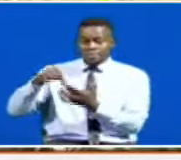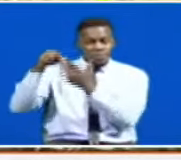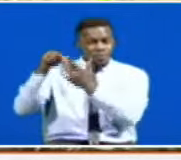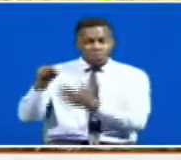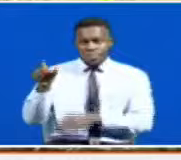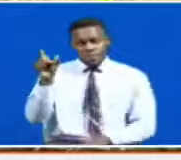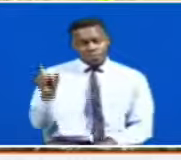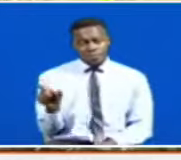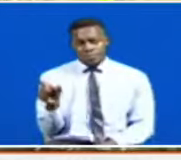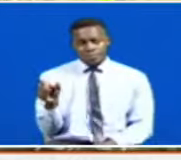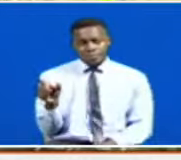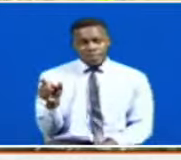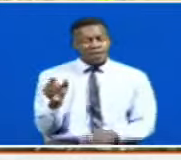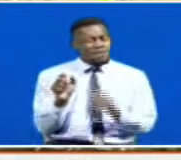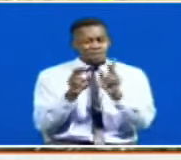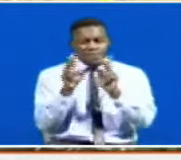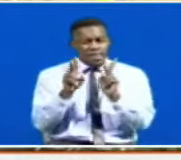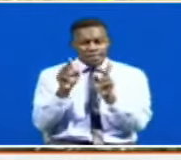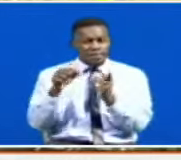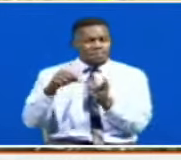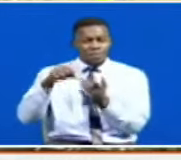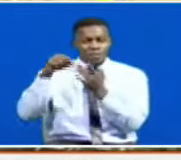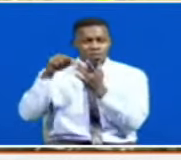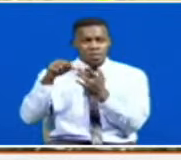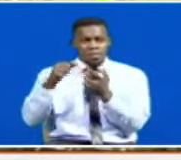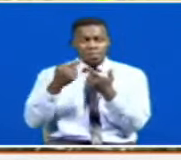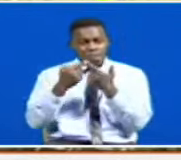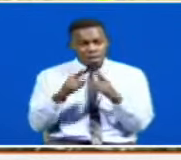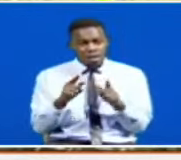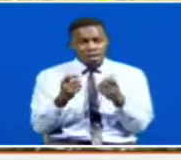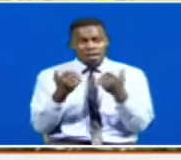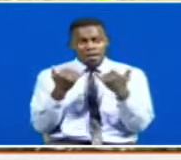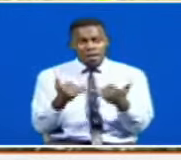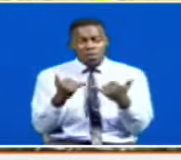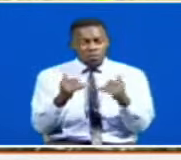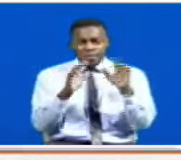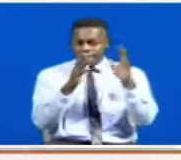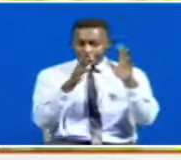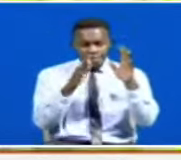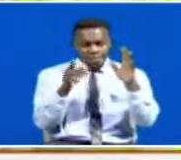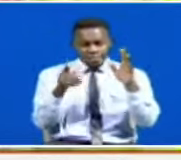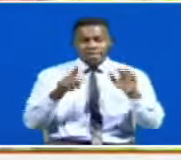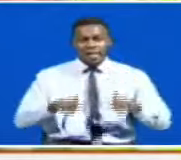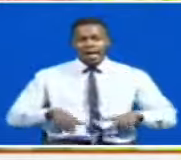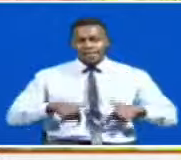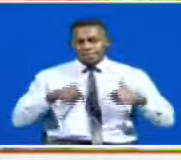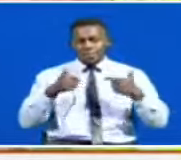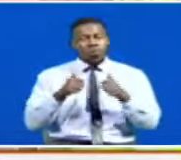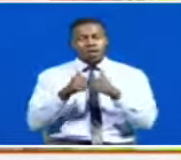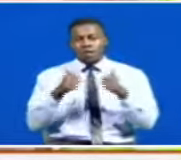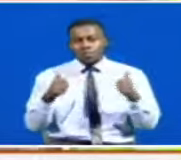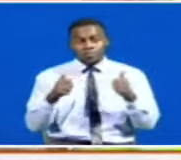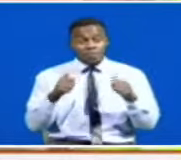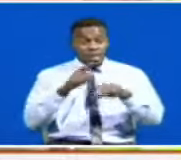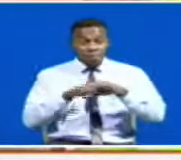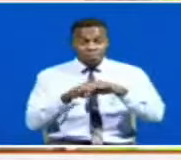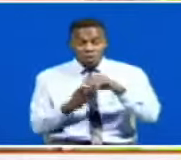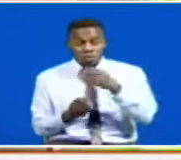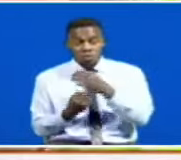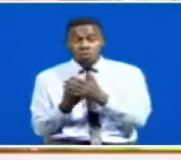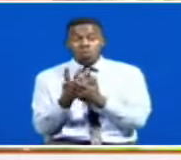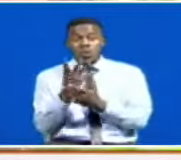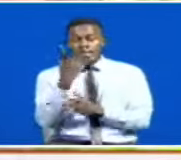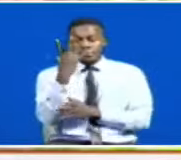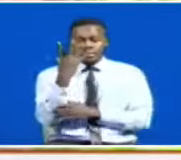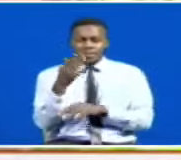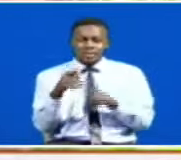very special, but we are now celebrating her. Now when she grew up, it was